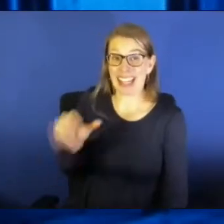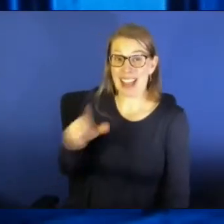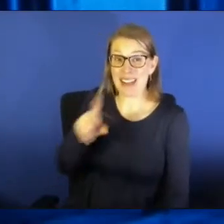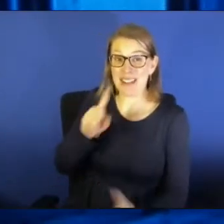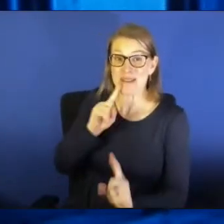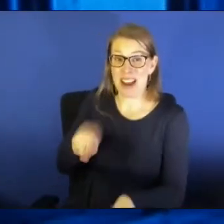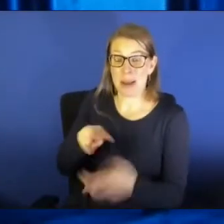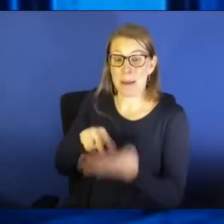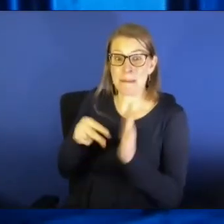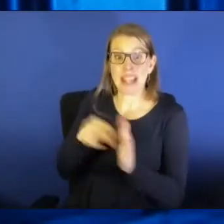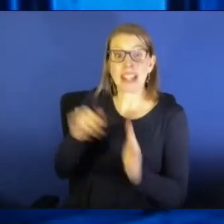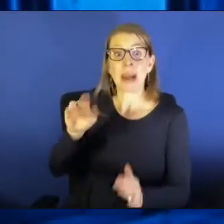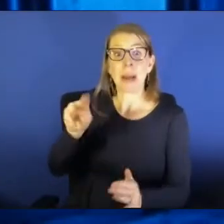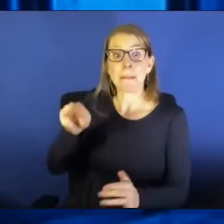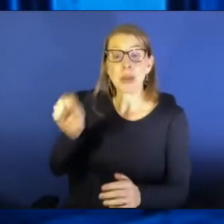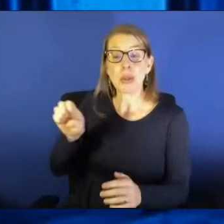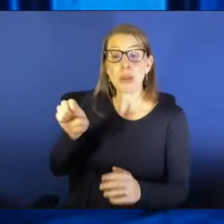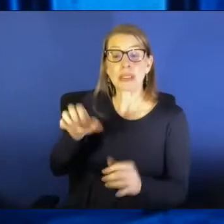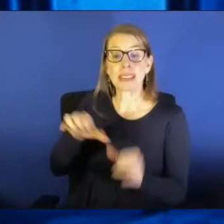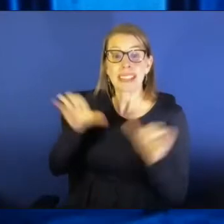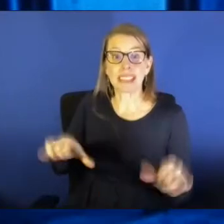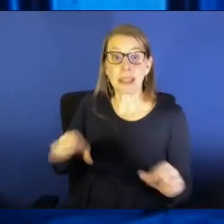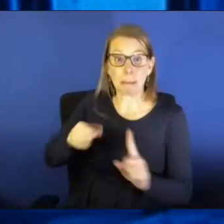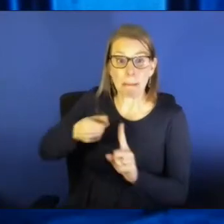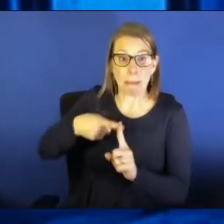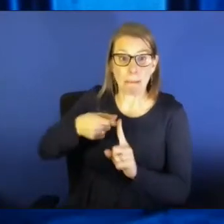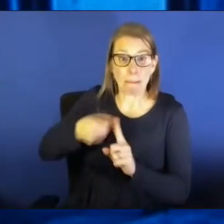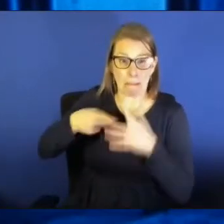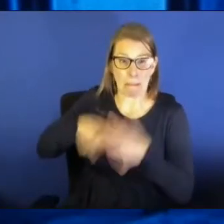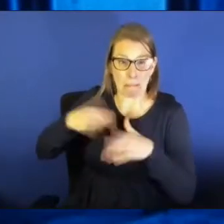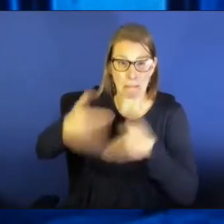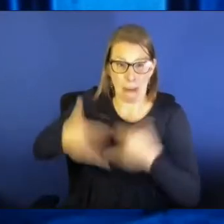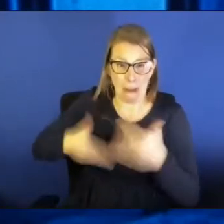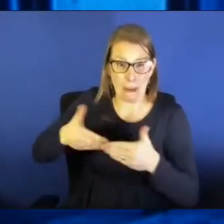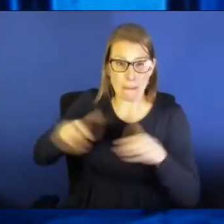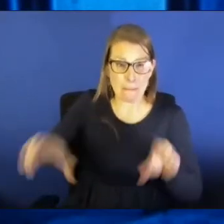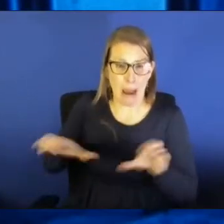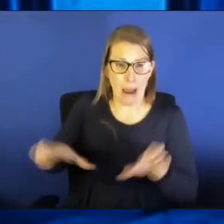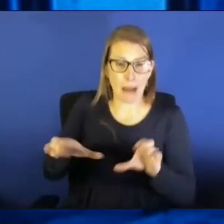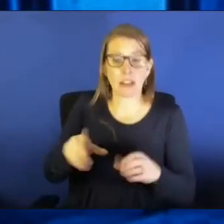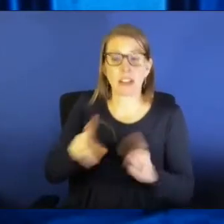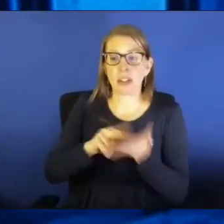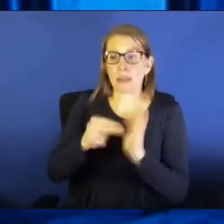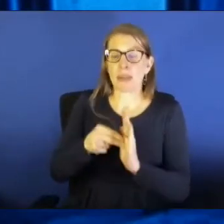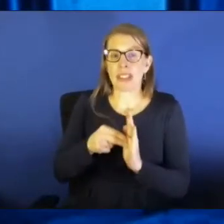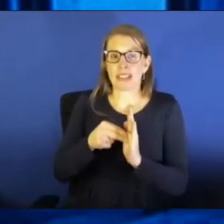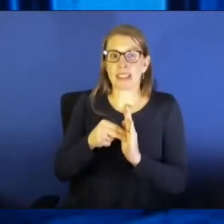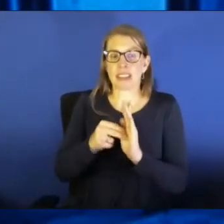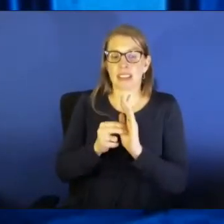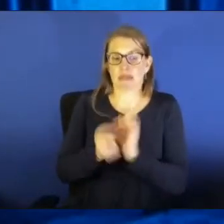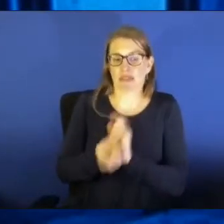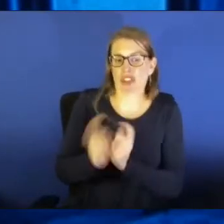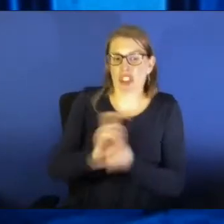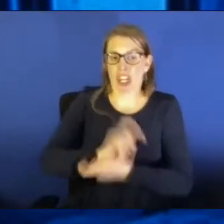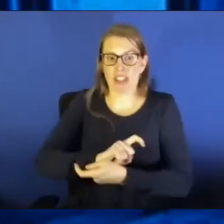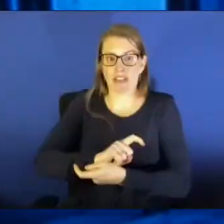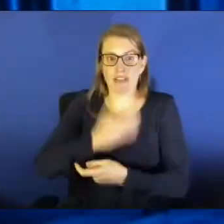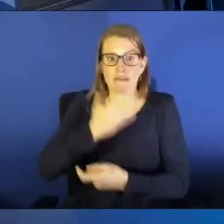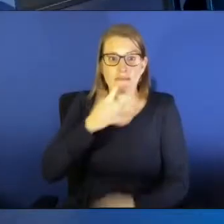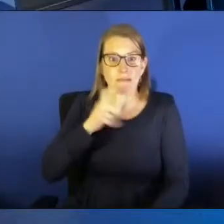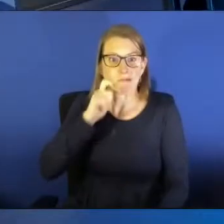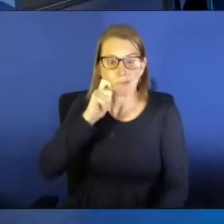immune system, and that same activated immune system that's causing the depigmentations also working against the melanoma.